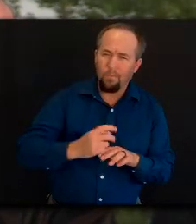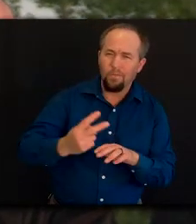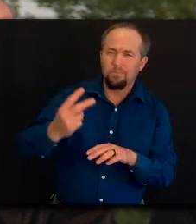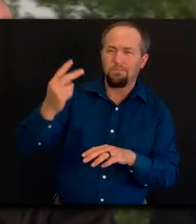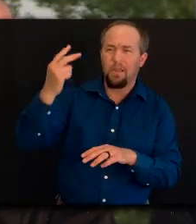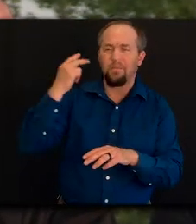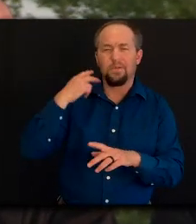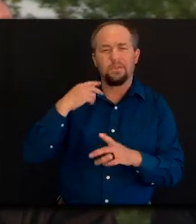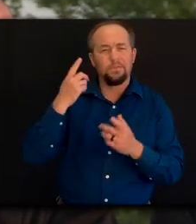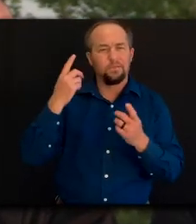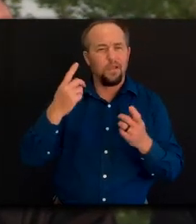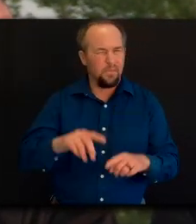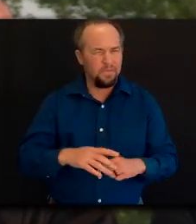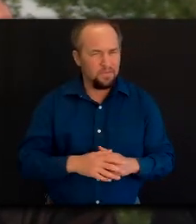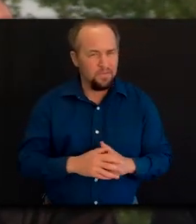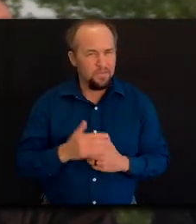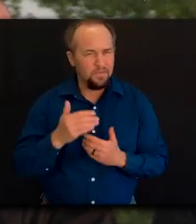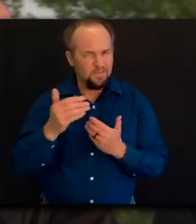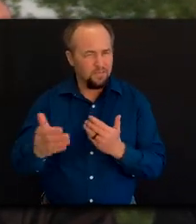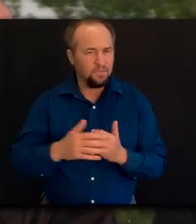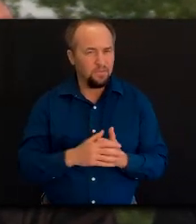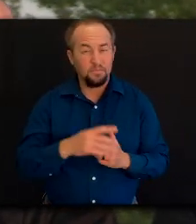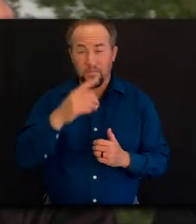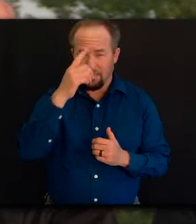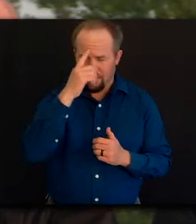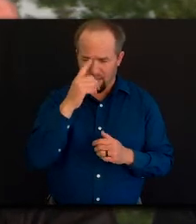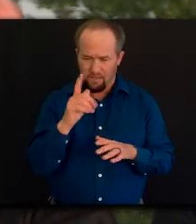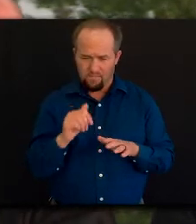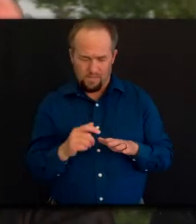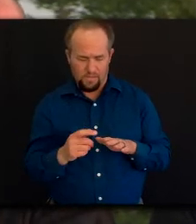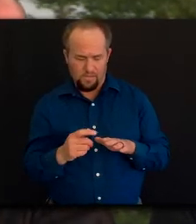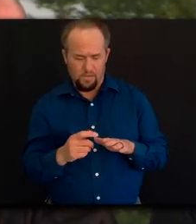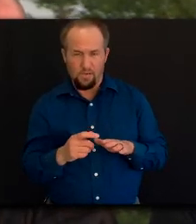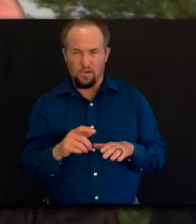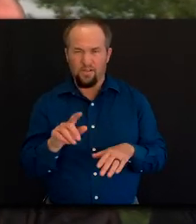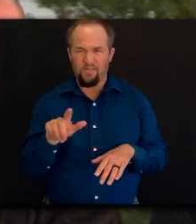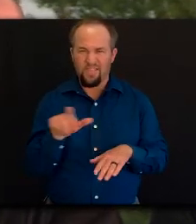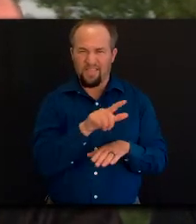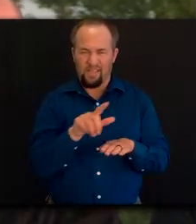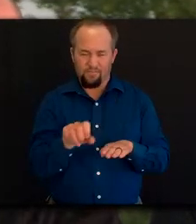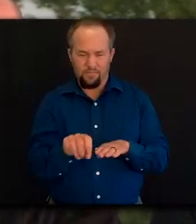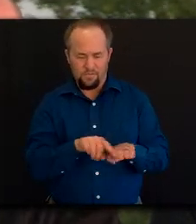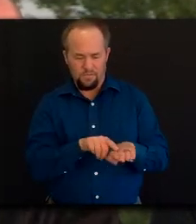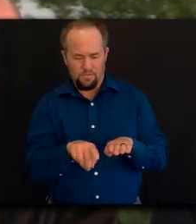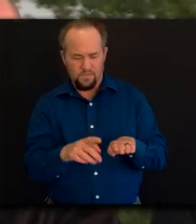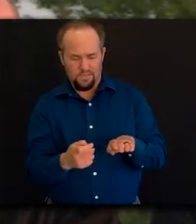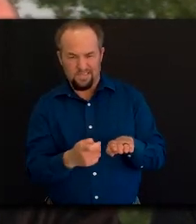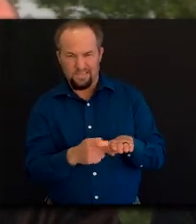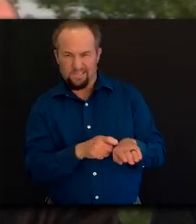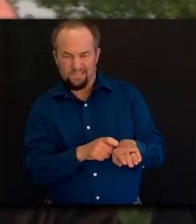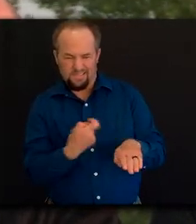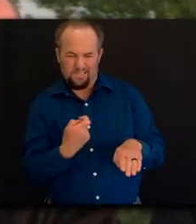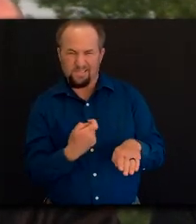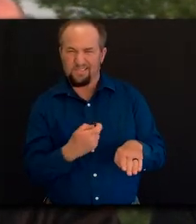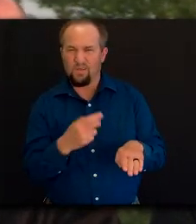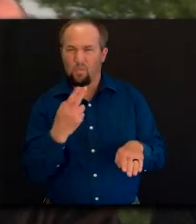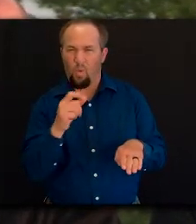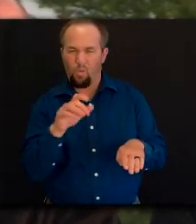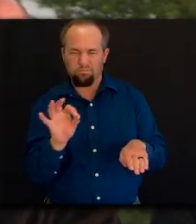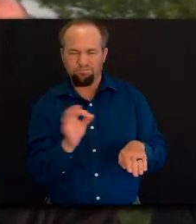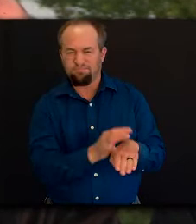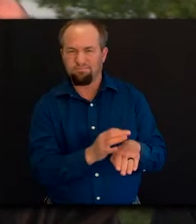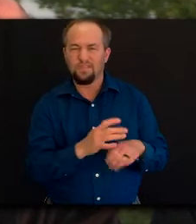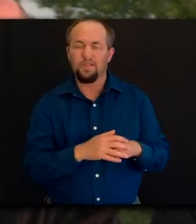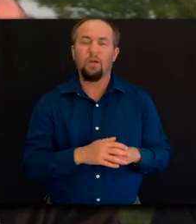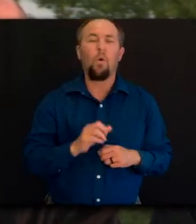sad. Think of the tiny hole in the left ankle that appeared after you broke your arm sophomore year. Or the bright